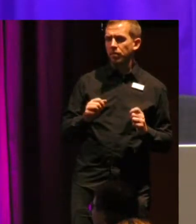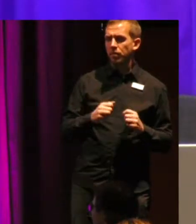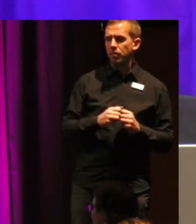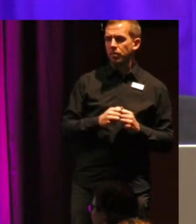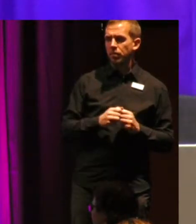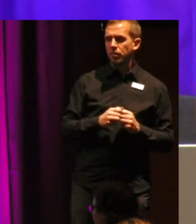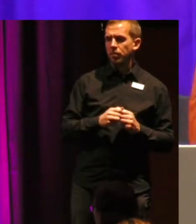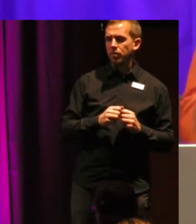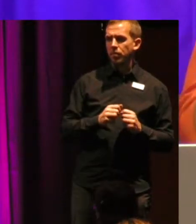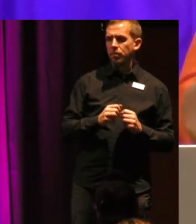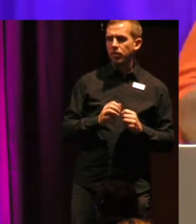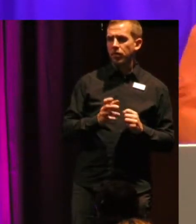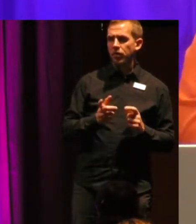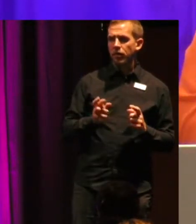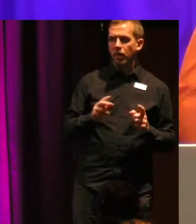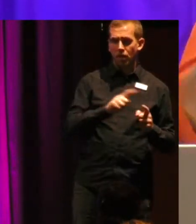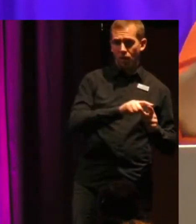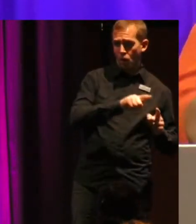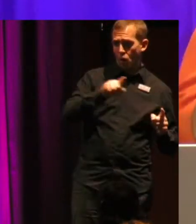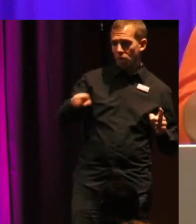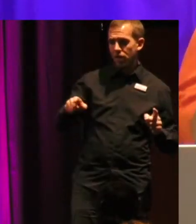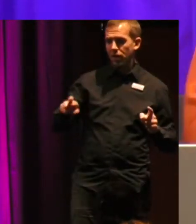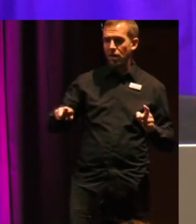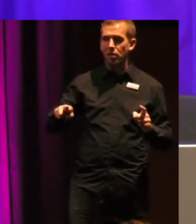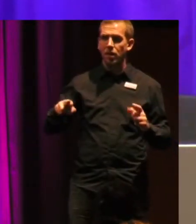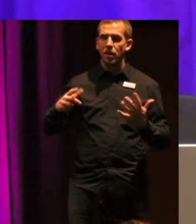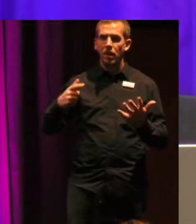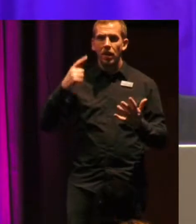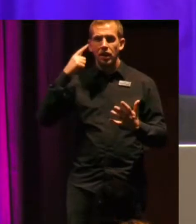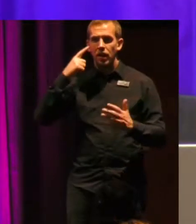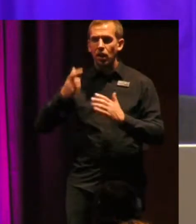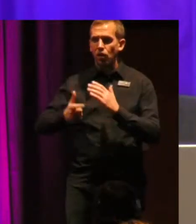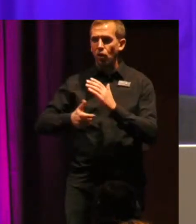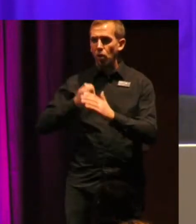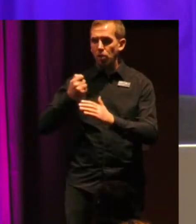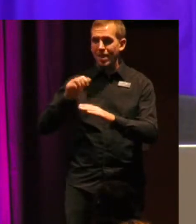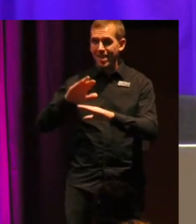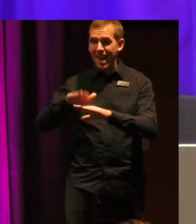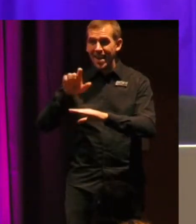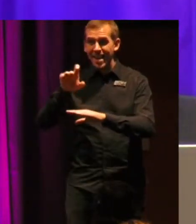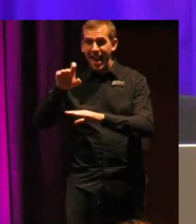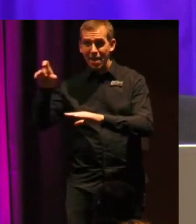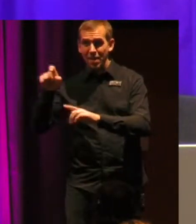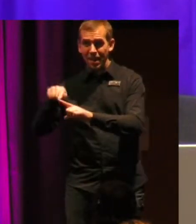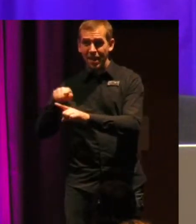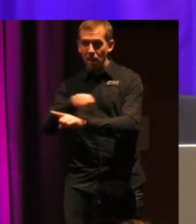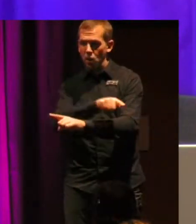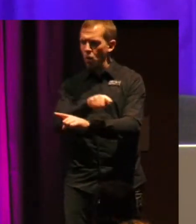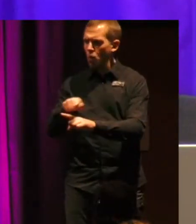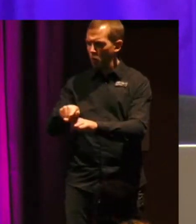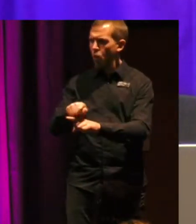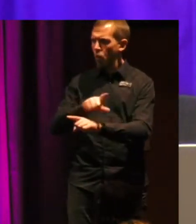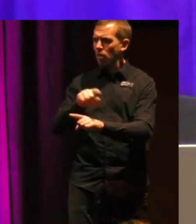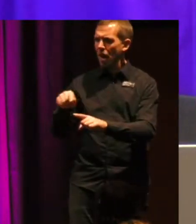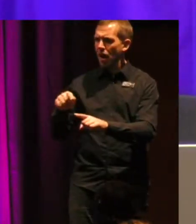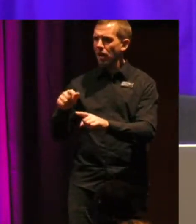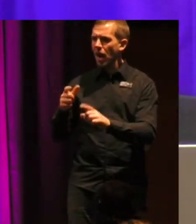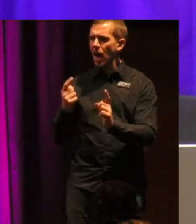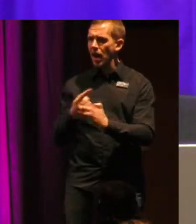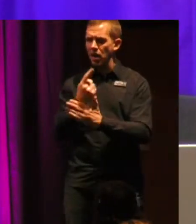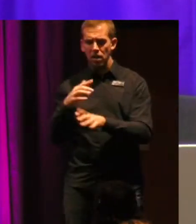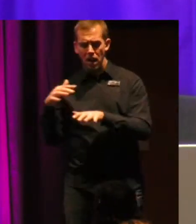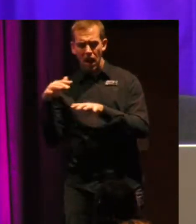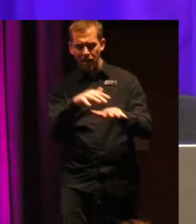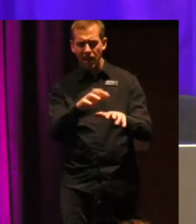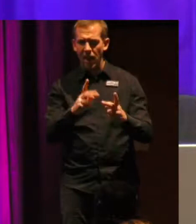was maybe considered a hot topic like climate change or something like that. But we're also seeing journalists actually being attacked and